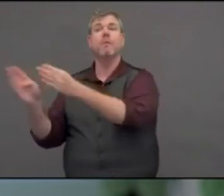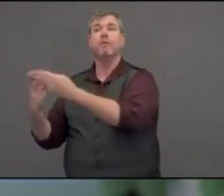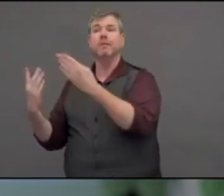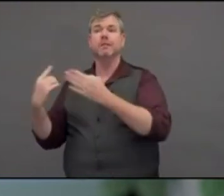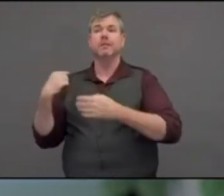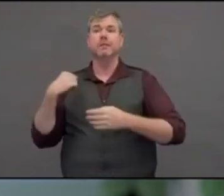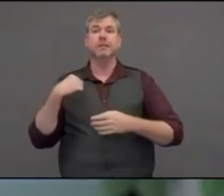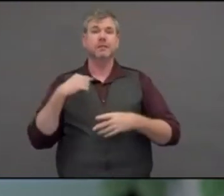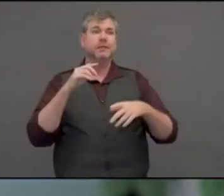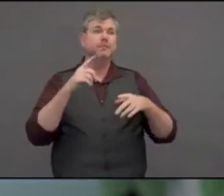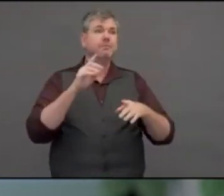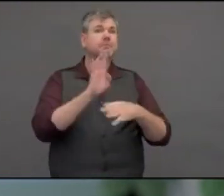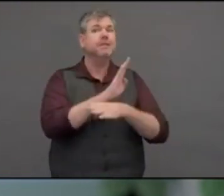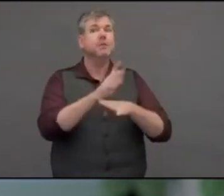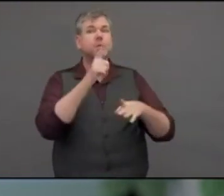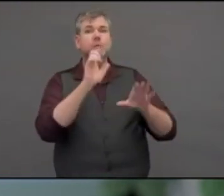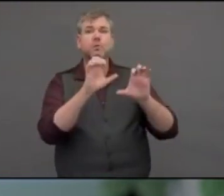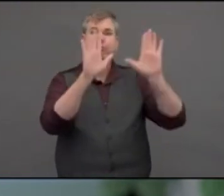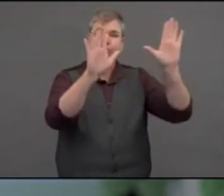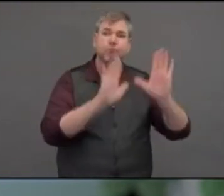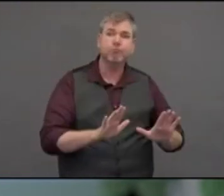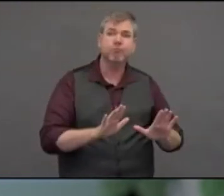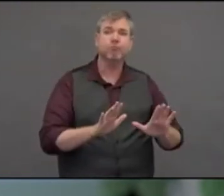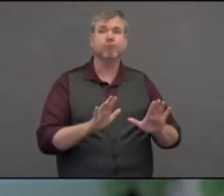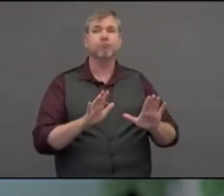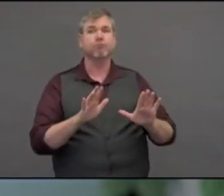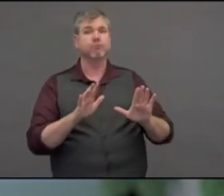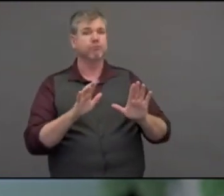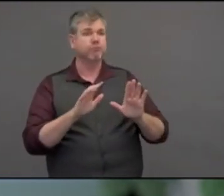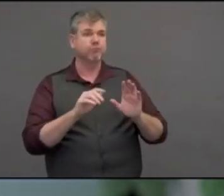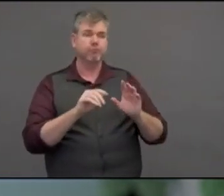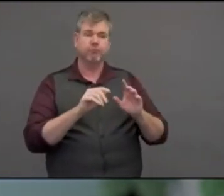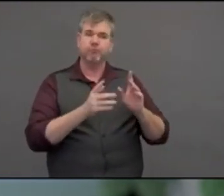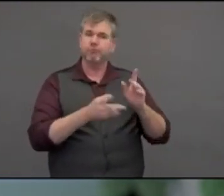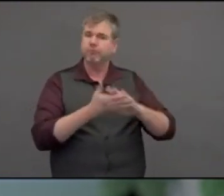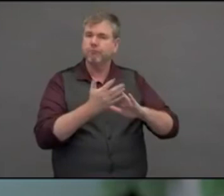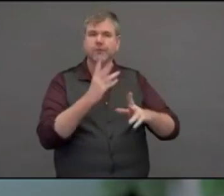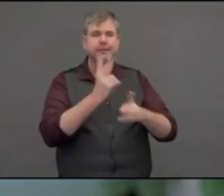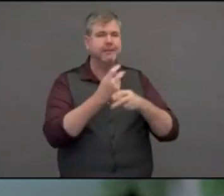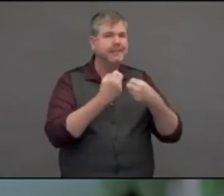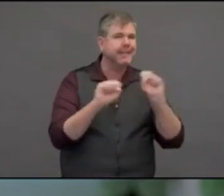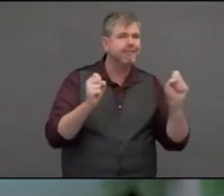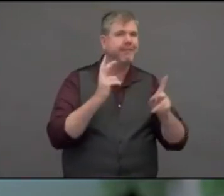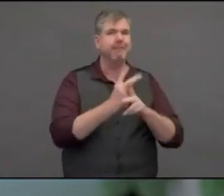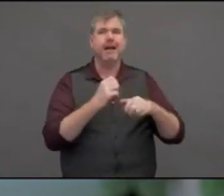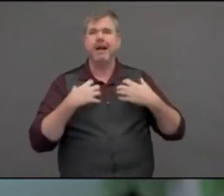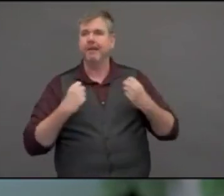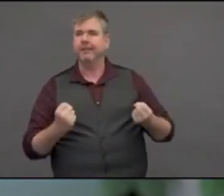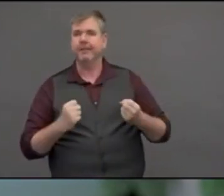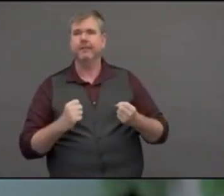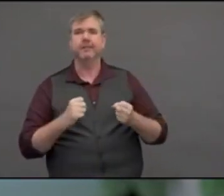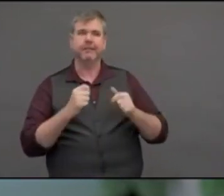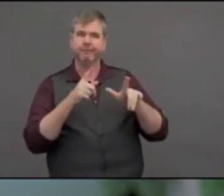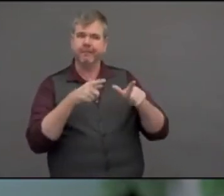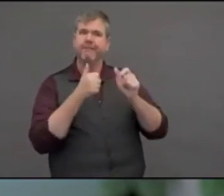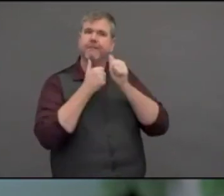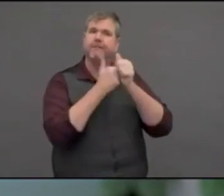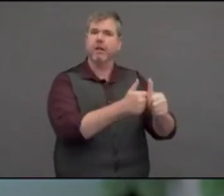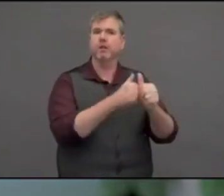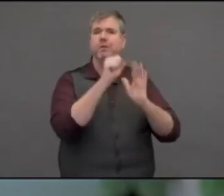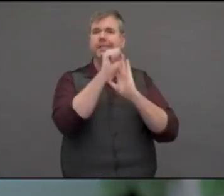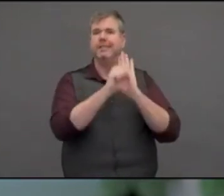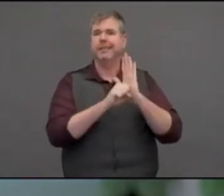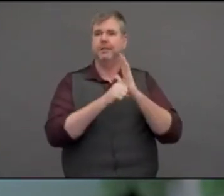great job for so many months now in closely following these state and local public health orders.